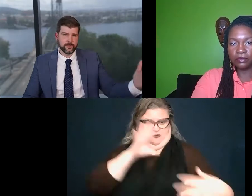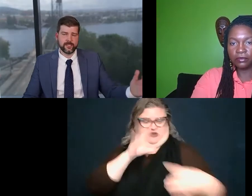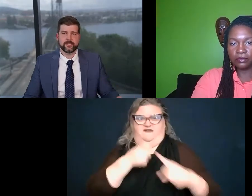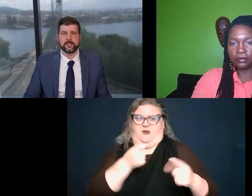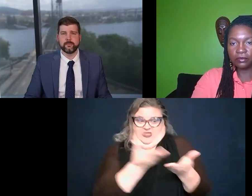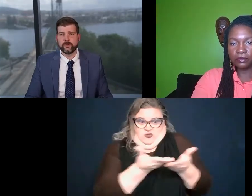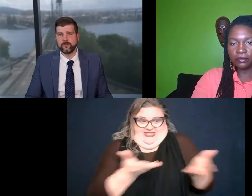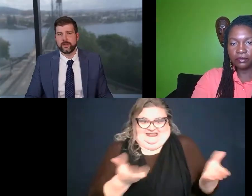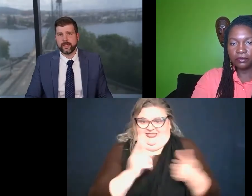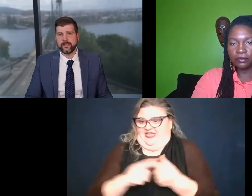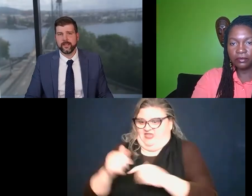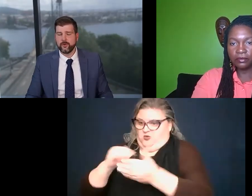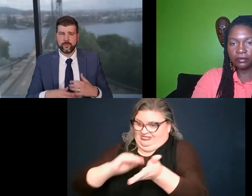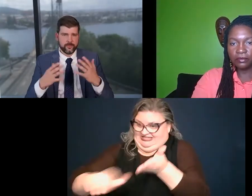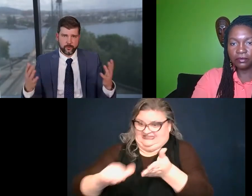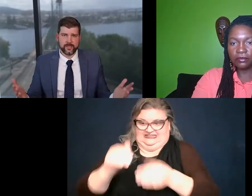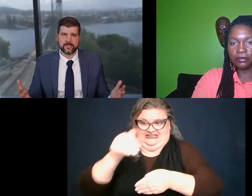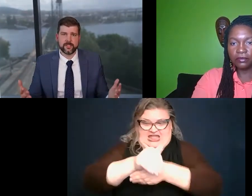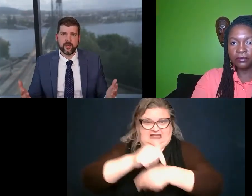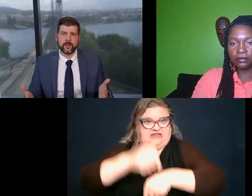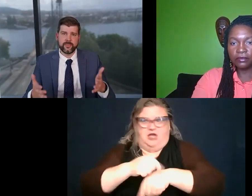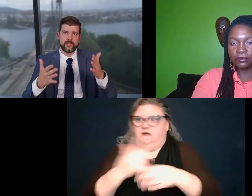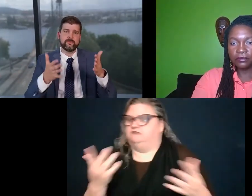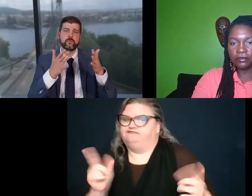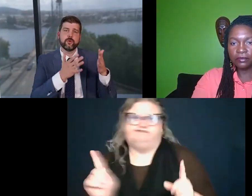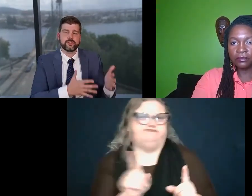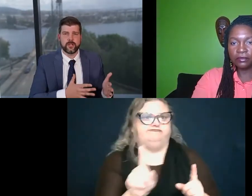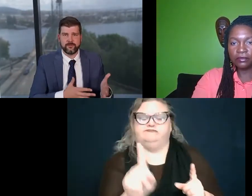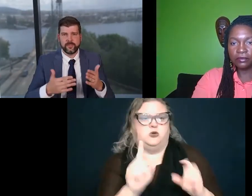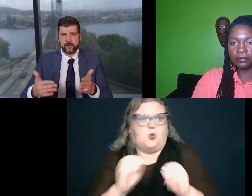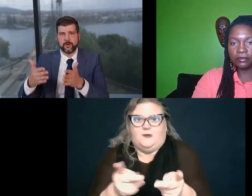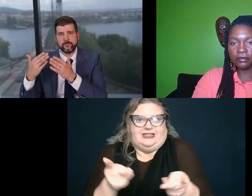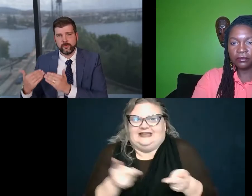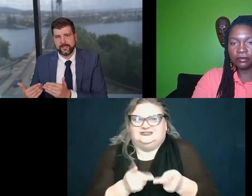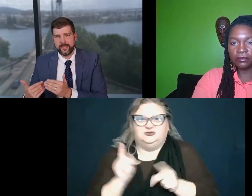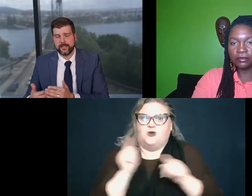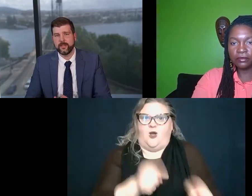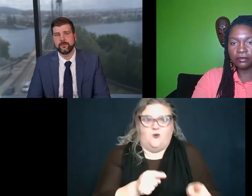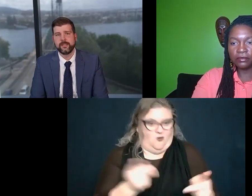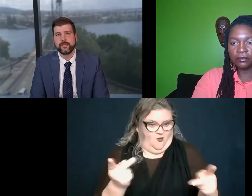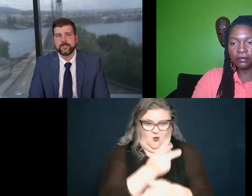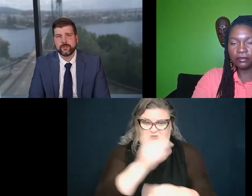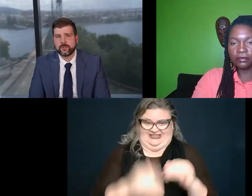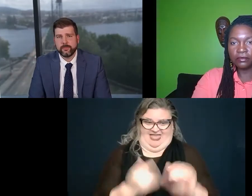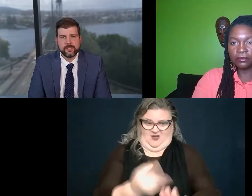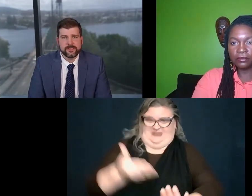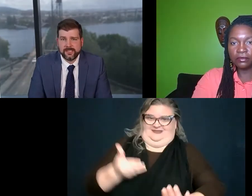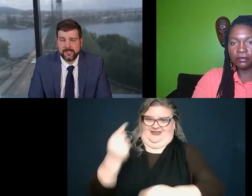they get released in the middle of the night with no place to go. And they're even worse off than they were a day ago.